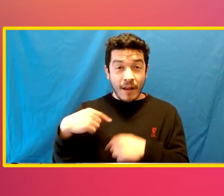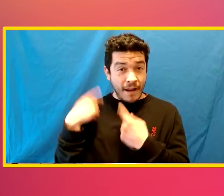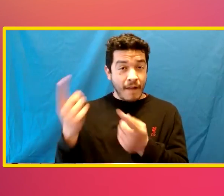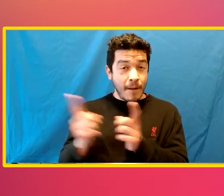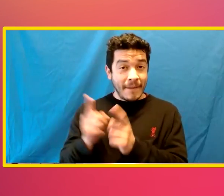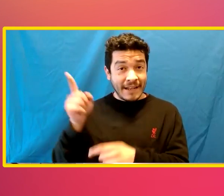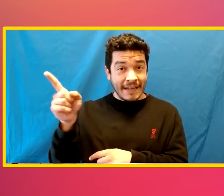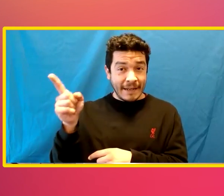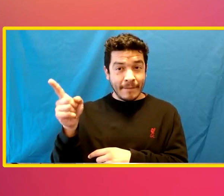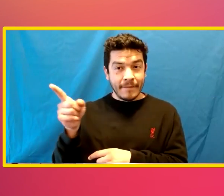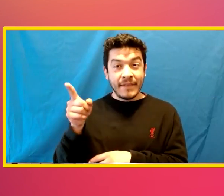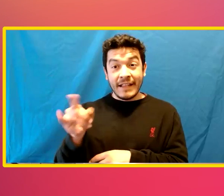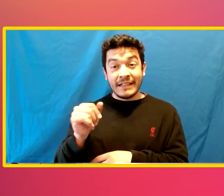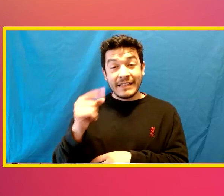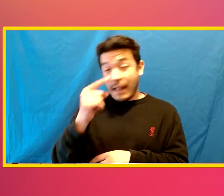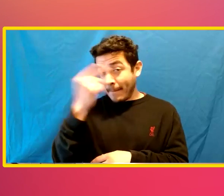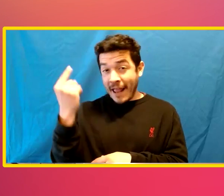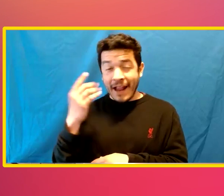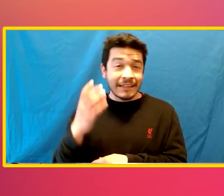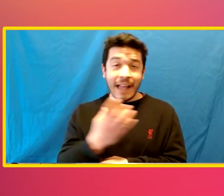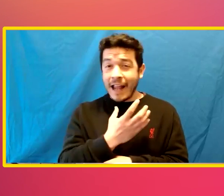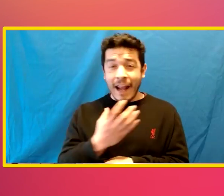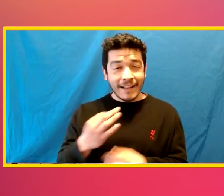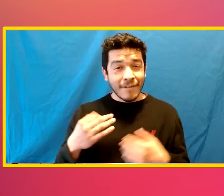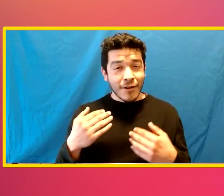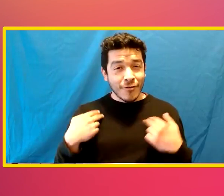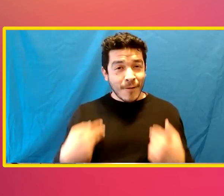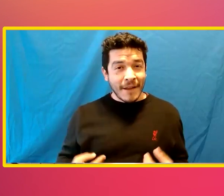meet him, this is, a Black Santa Claus of a human.